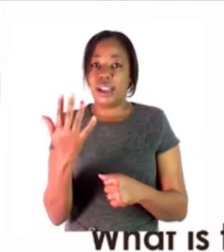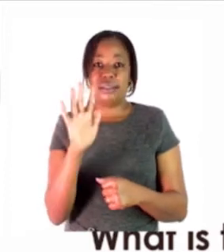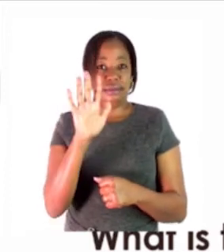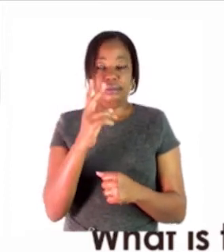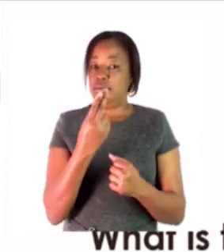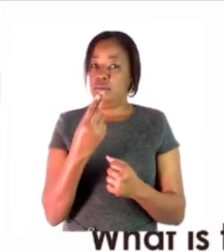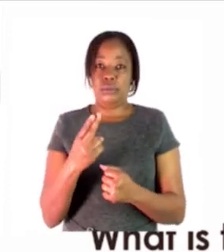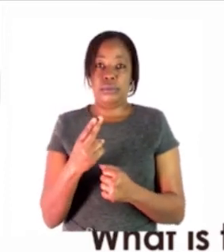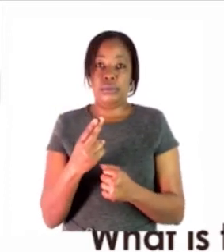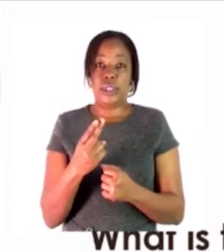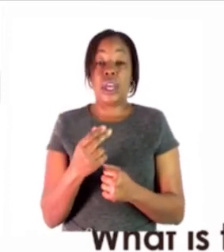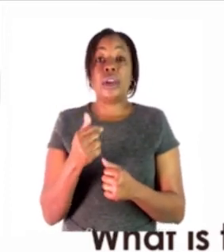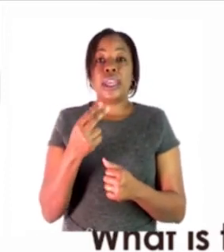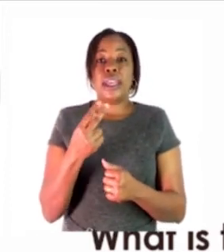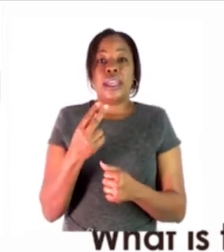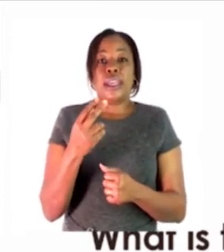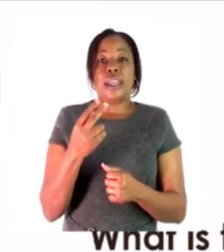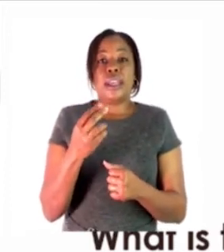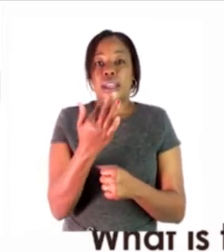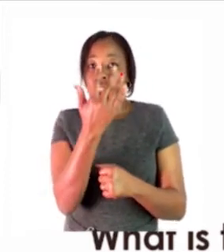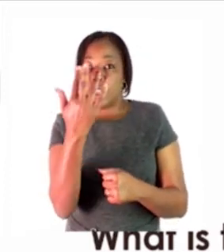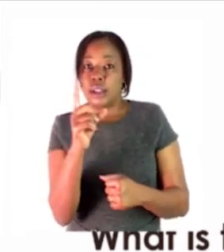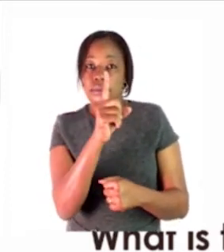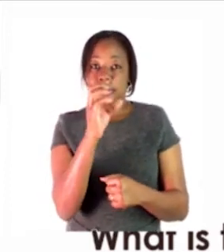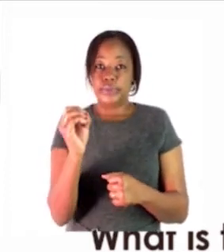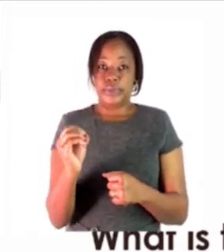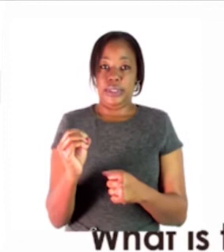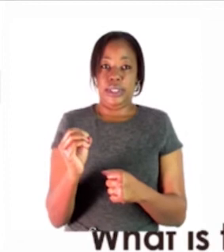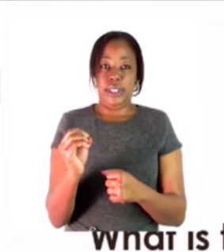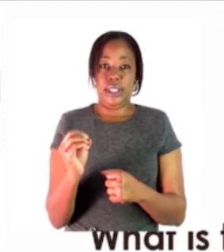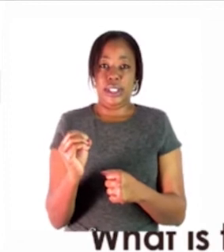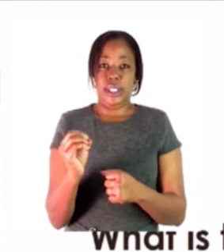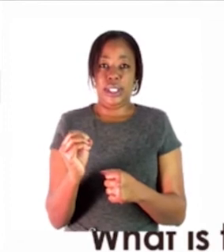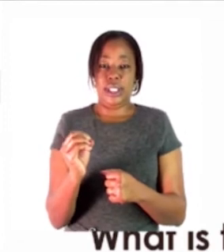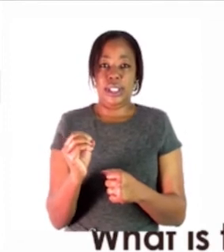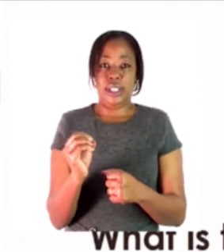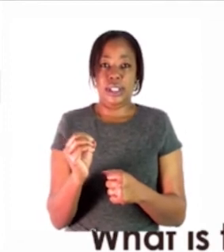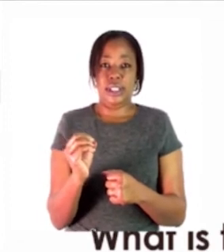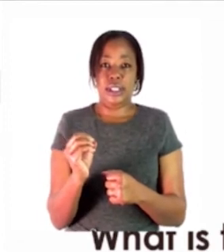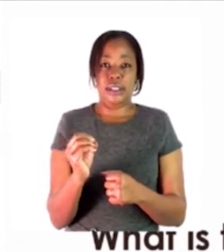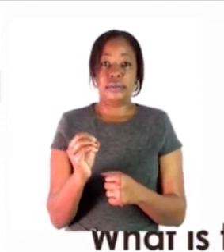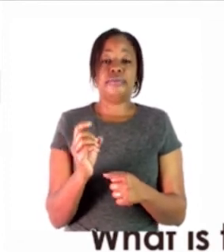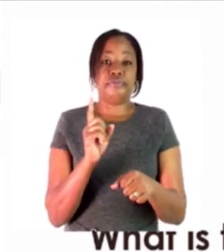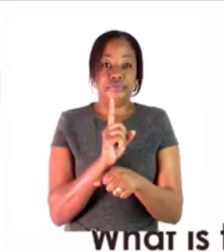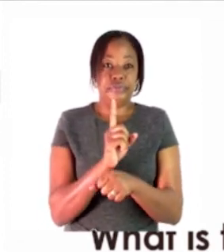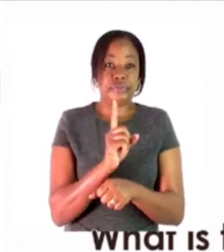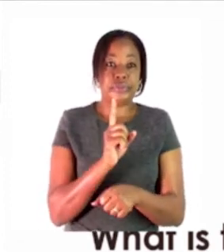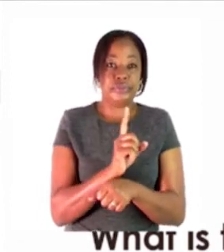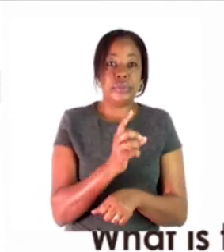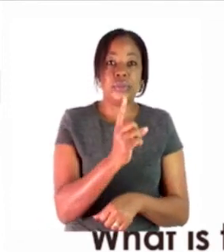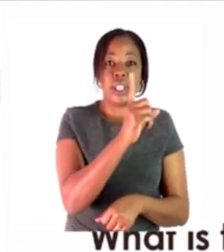10 perhaps and see if we will get a 50 when we are on the 50? Okay, the first point being 10. Let's